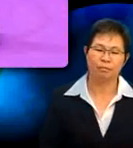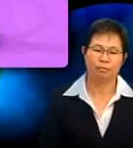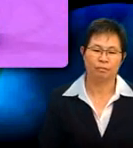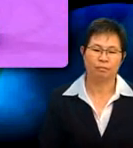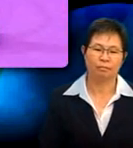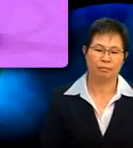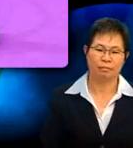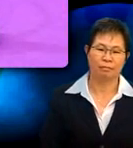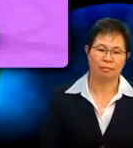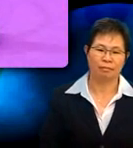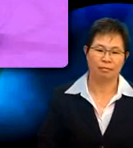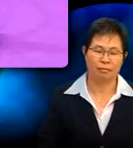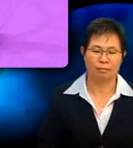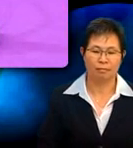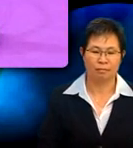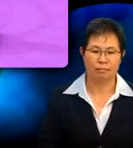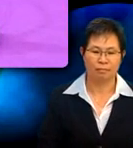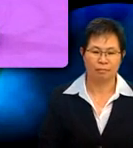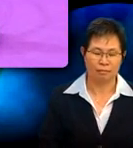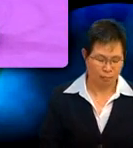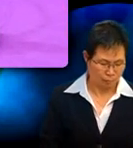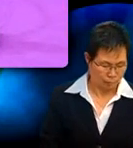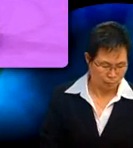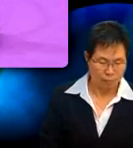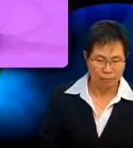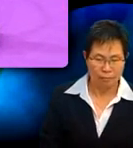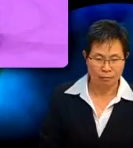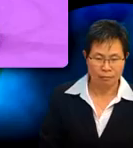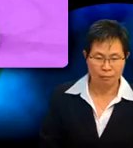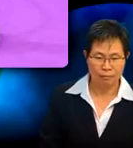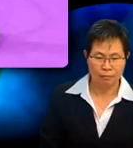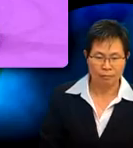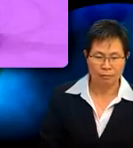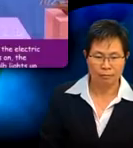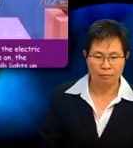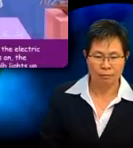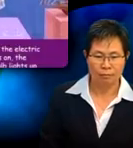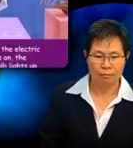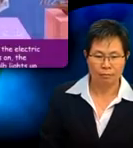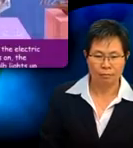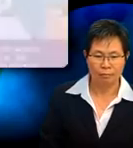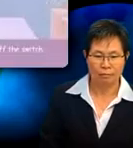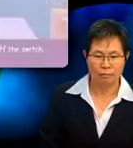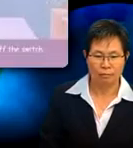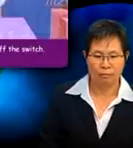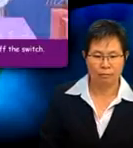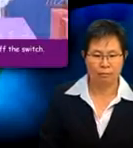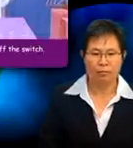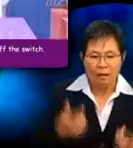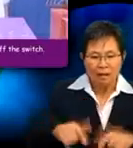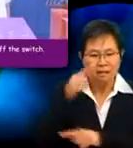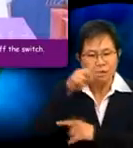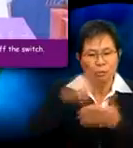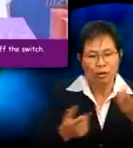the circuit is complete. This is when the bulb lights up. Let's